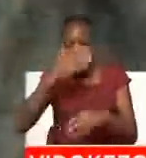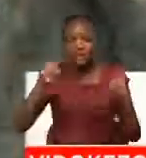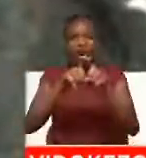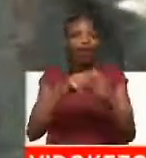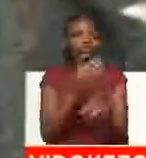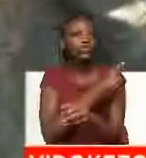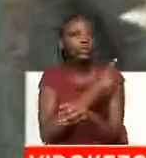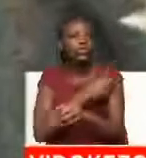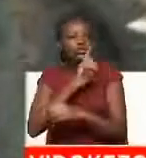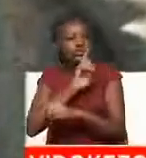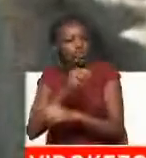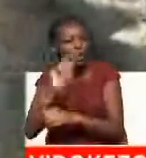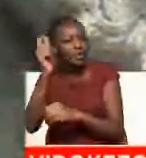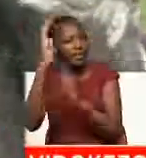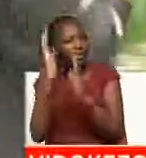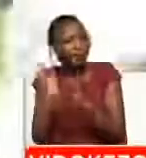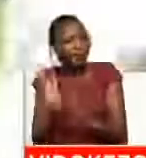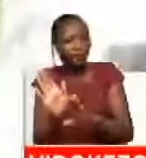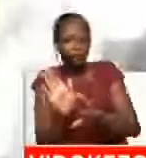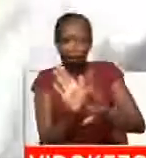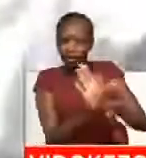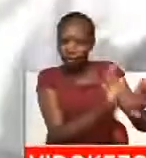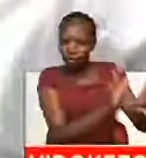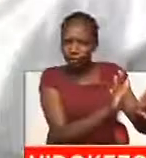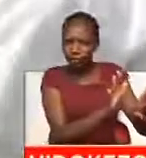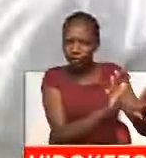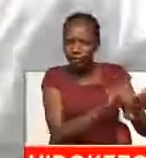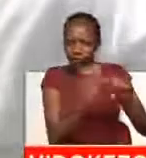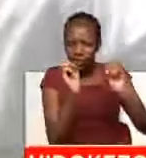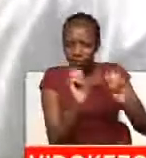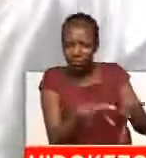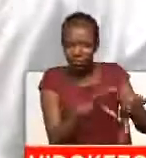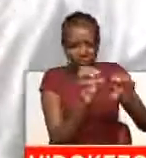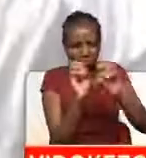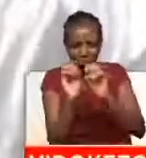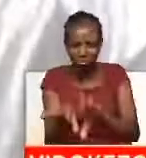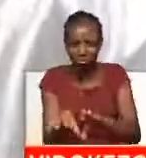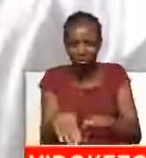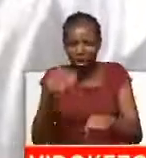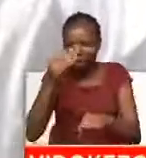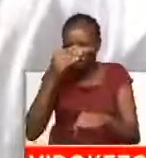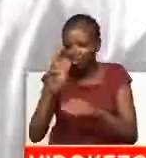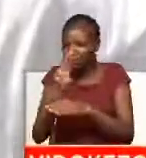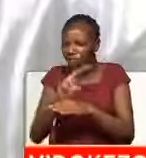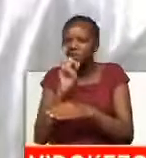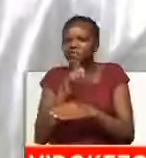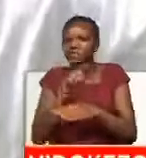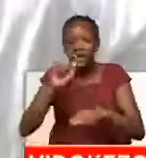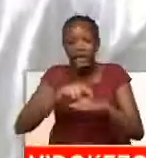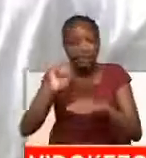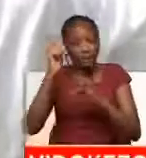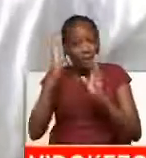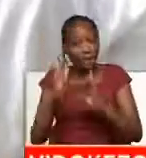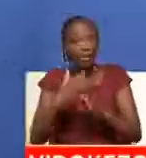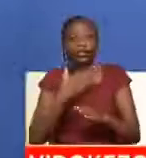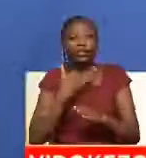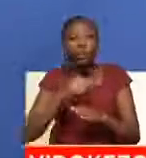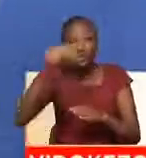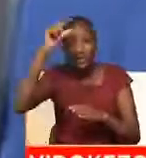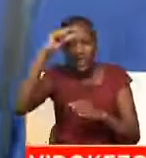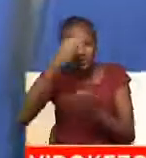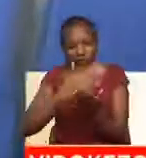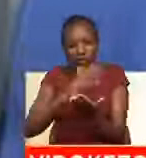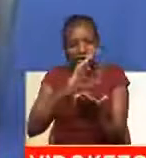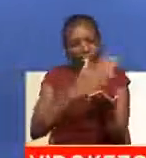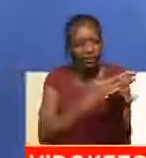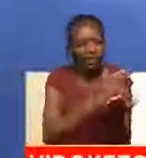Njoroge ameonya Wakenya kujiepusha na utupaji ovyo barakoa zilizotumika, wakati ambapo Wakenya wameitaka serikali kusambaza barakoa